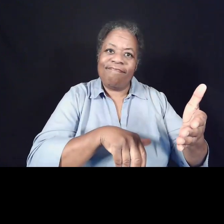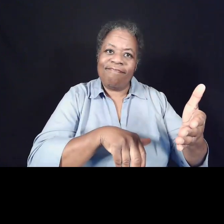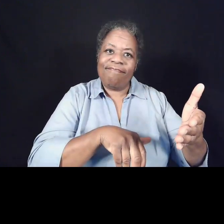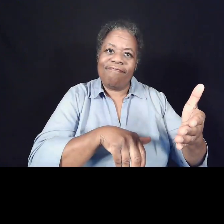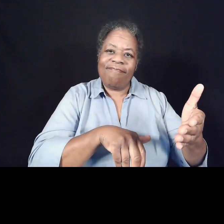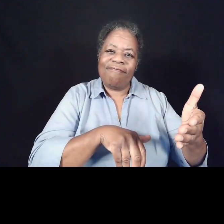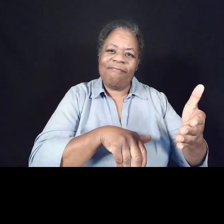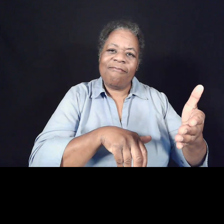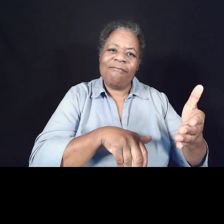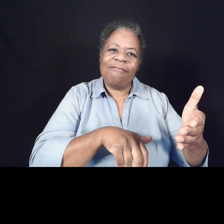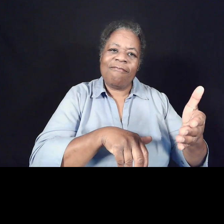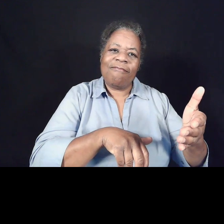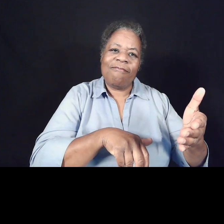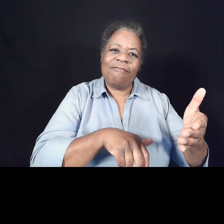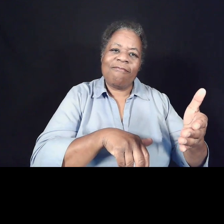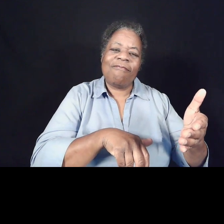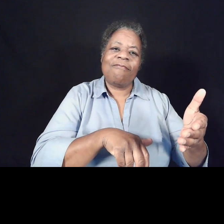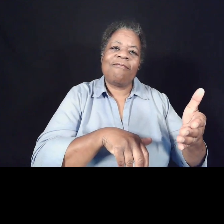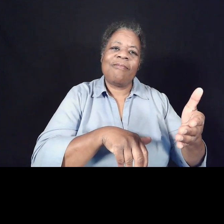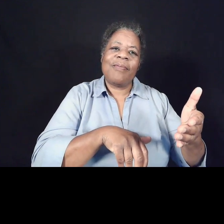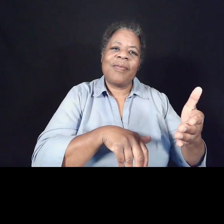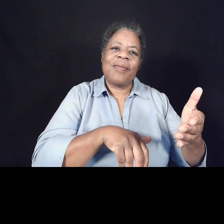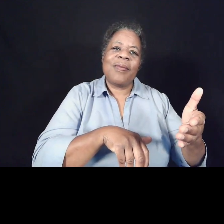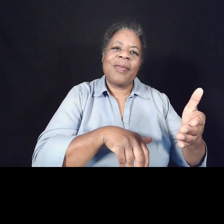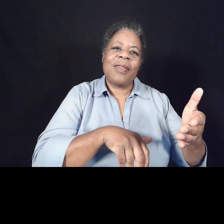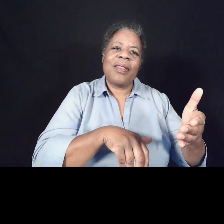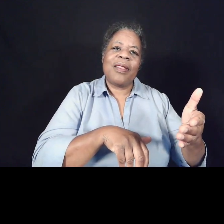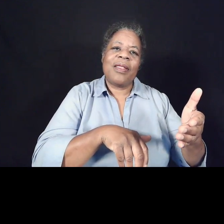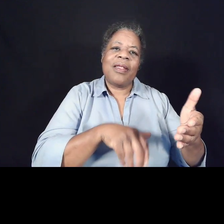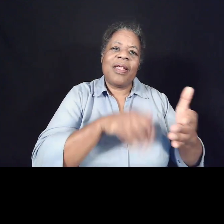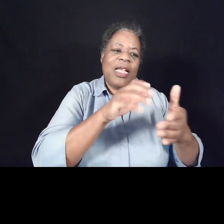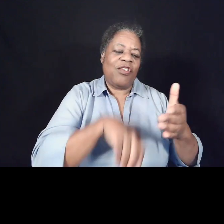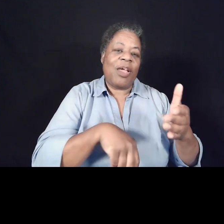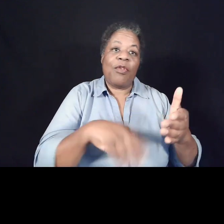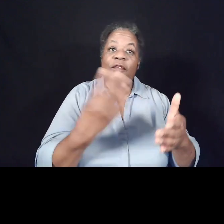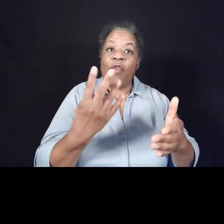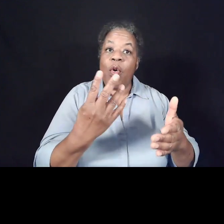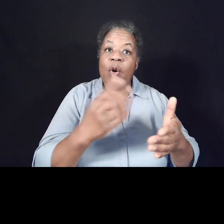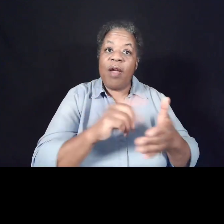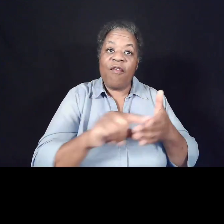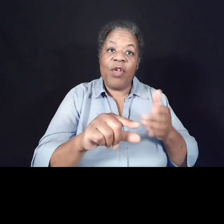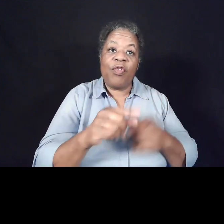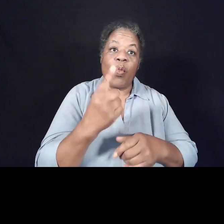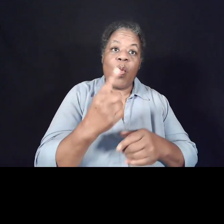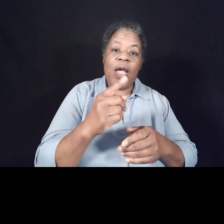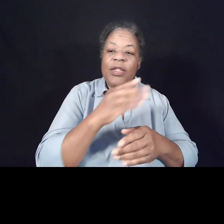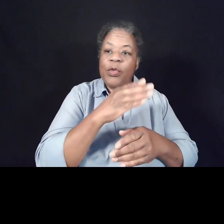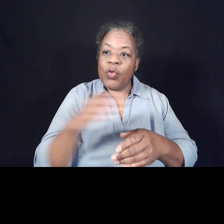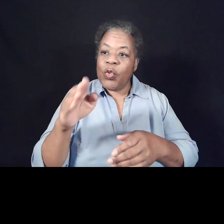through this book. So today we find ourselves in James chapter 4, verses 1 through 10.